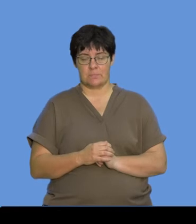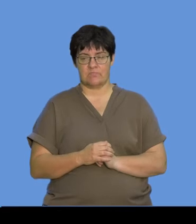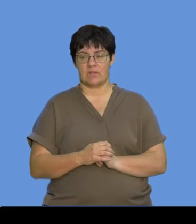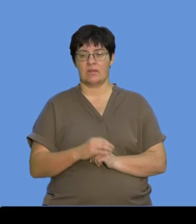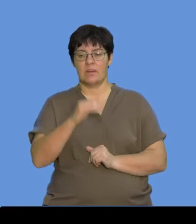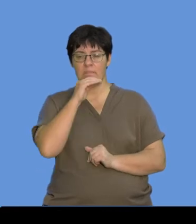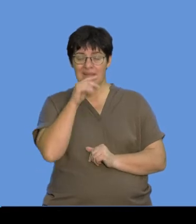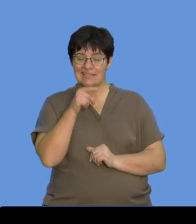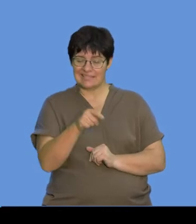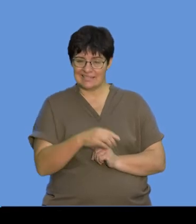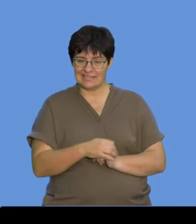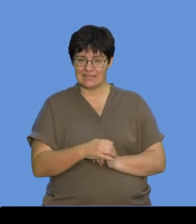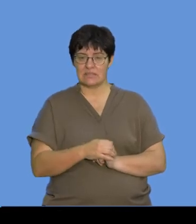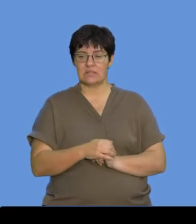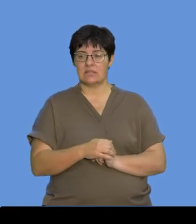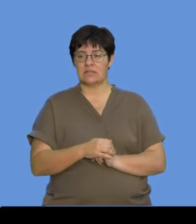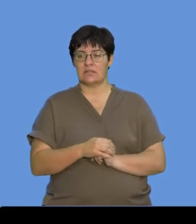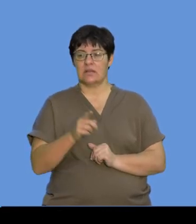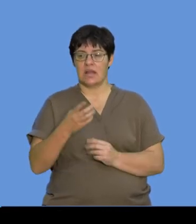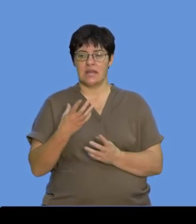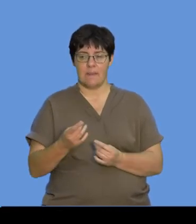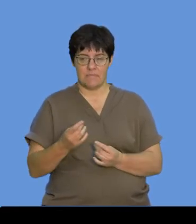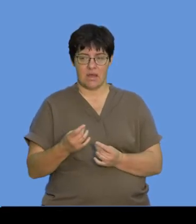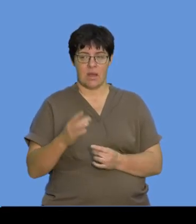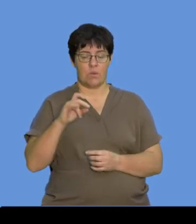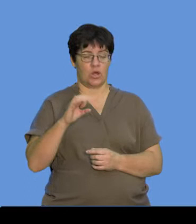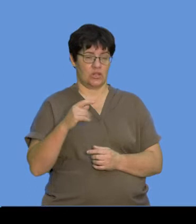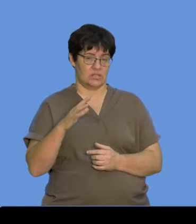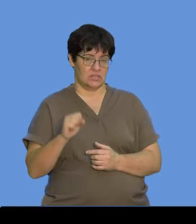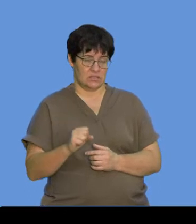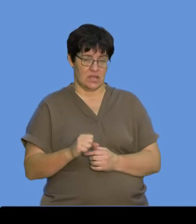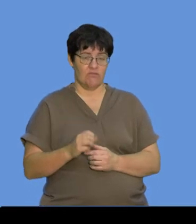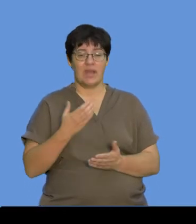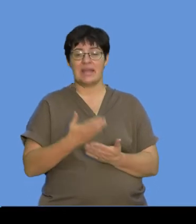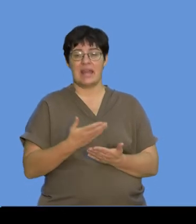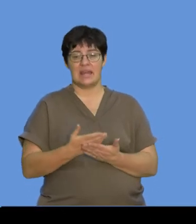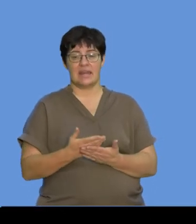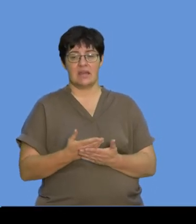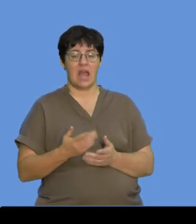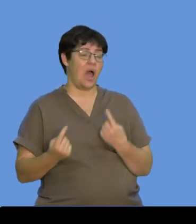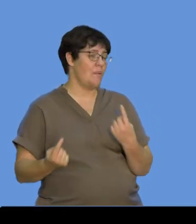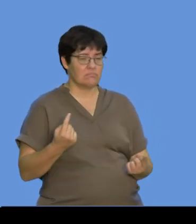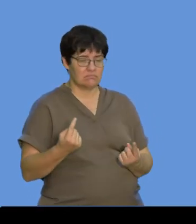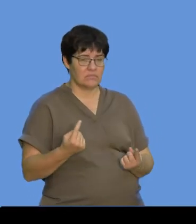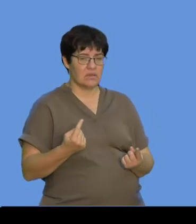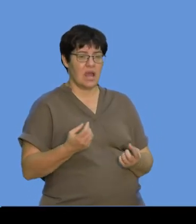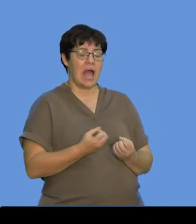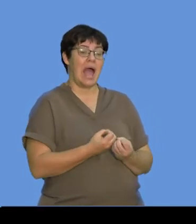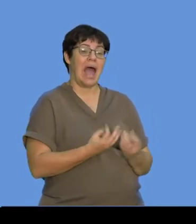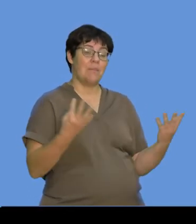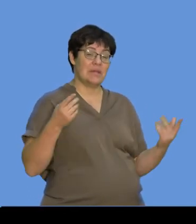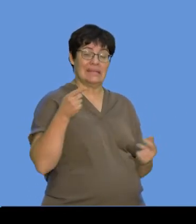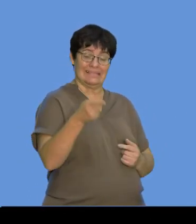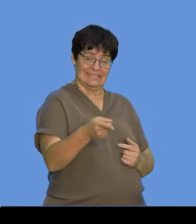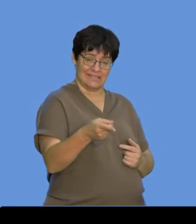Right. So this is our point of departure. We are saying a mole of water has that number of molecules. So if we can, by